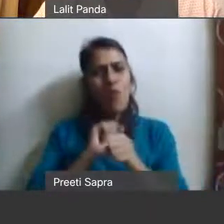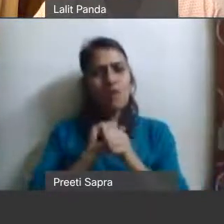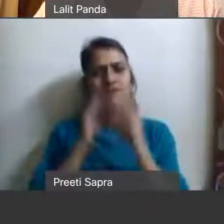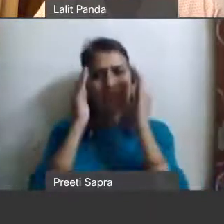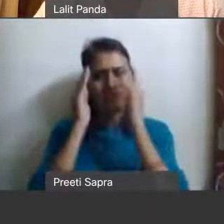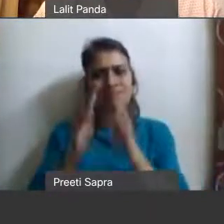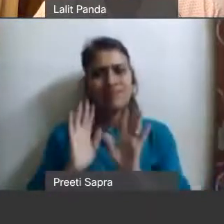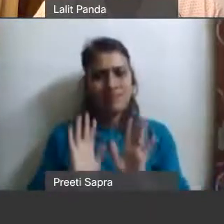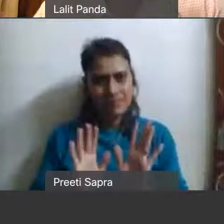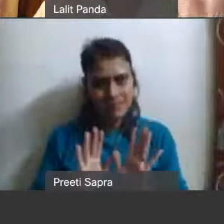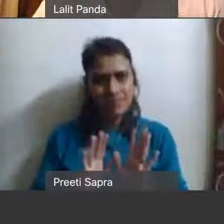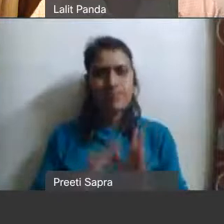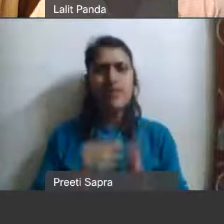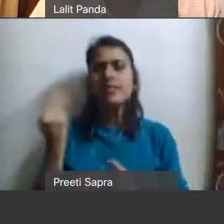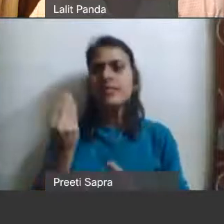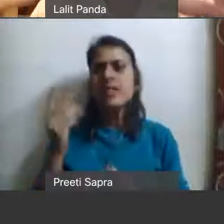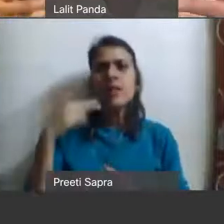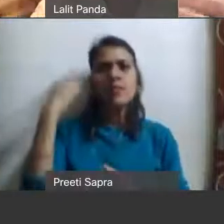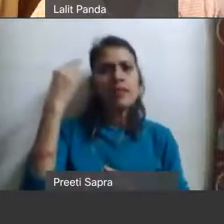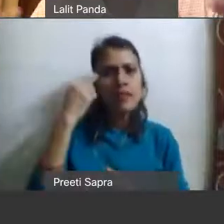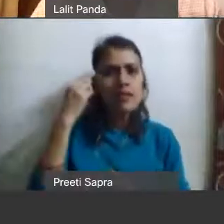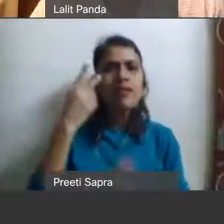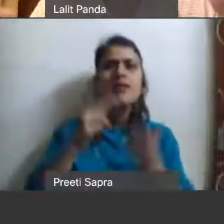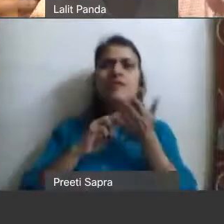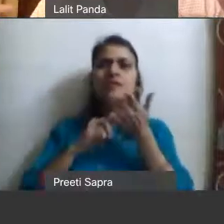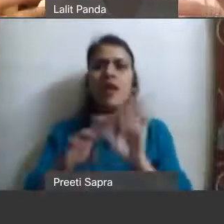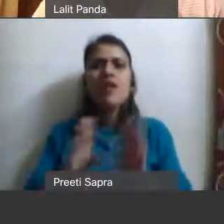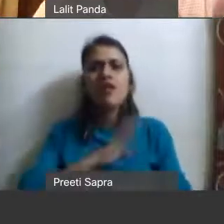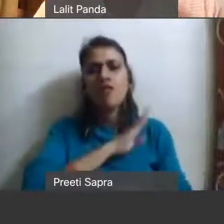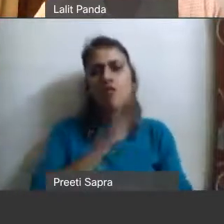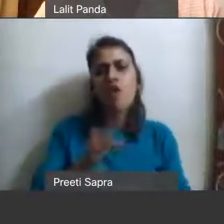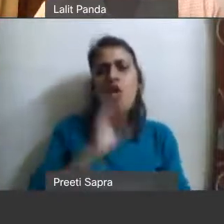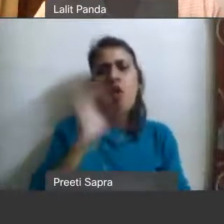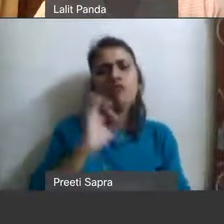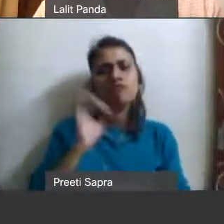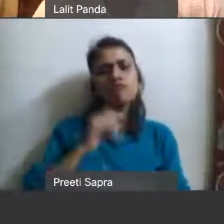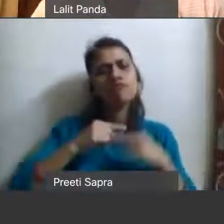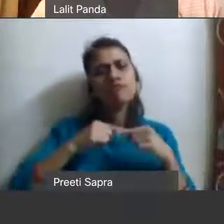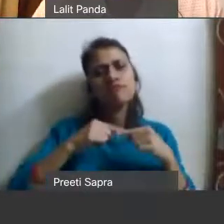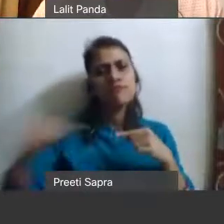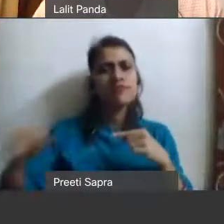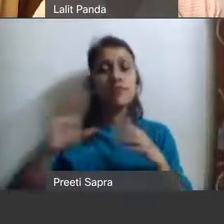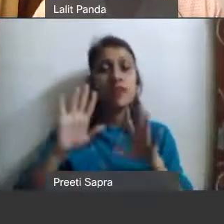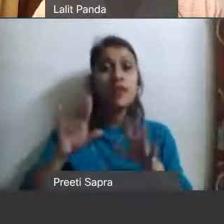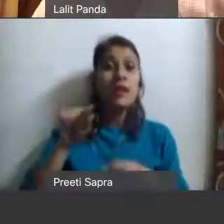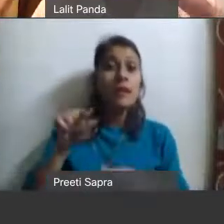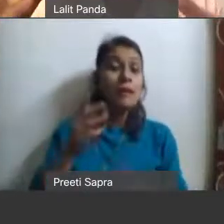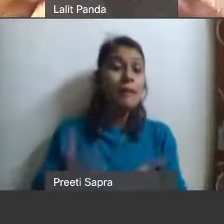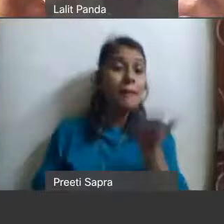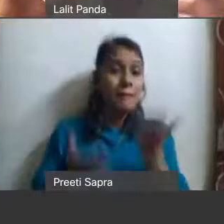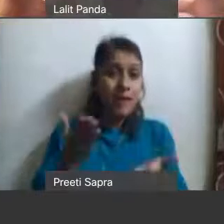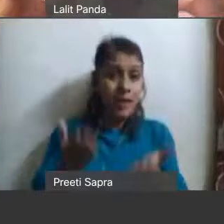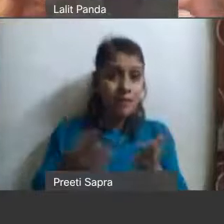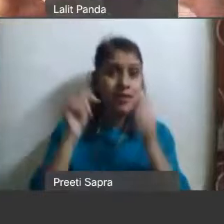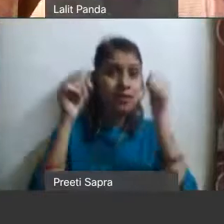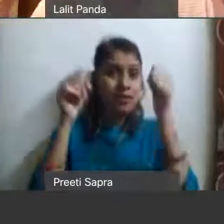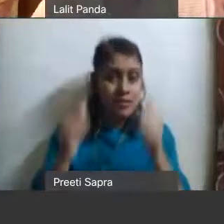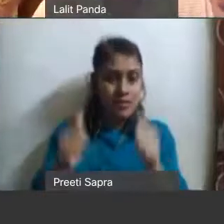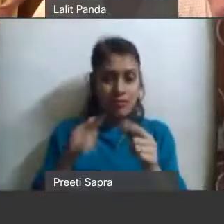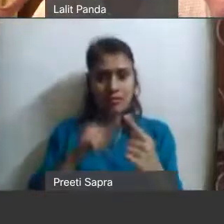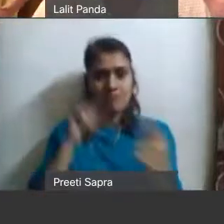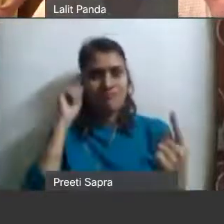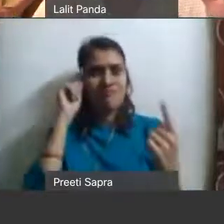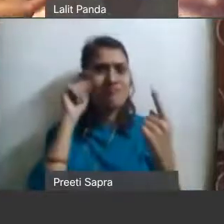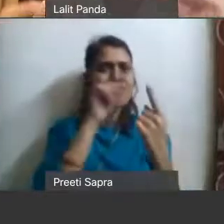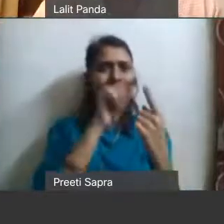for frivolous reasons, or they generally come to work more often. It might be that as a result of this objective